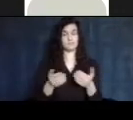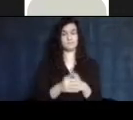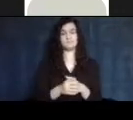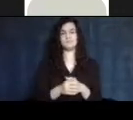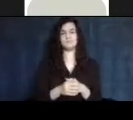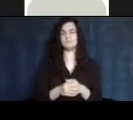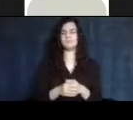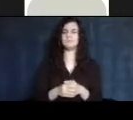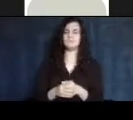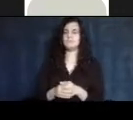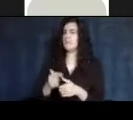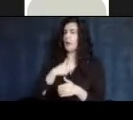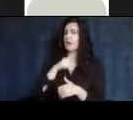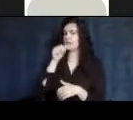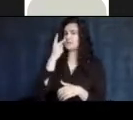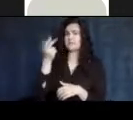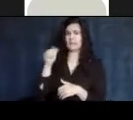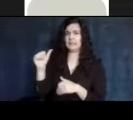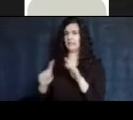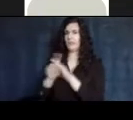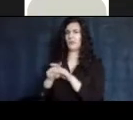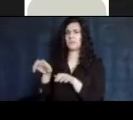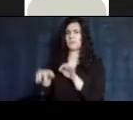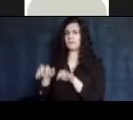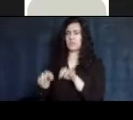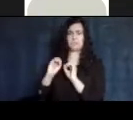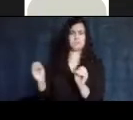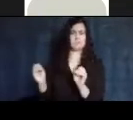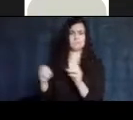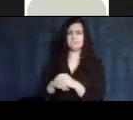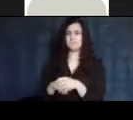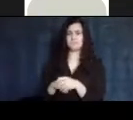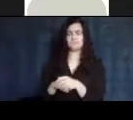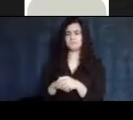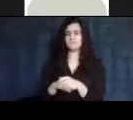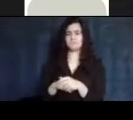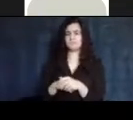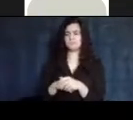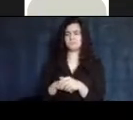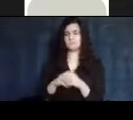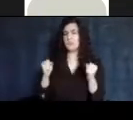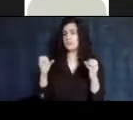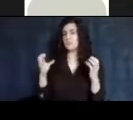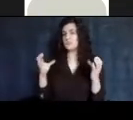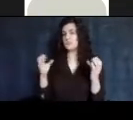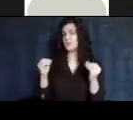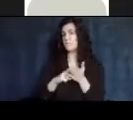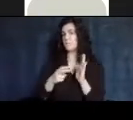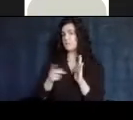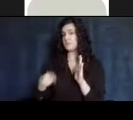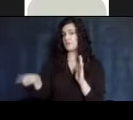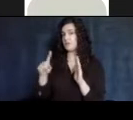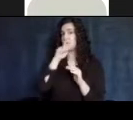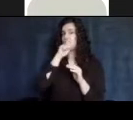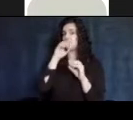I didn't see any questions come through the chat or anything. So I guess no one has any questions. I think you did a